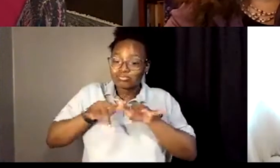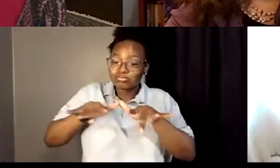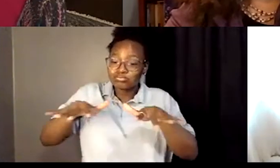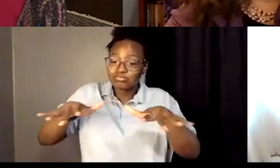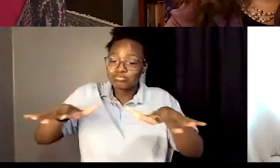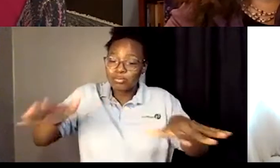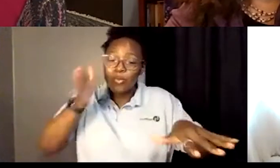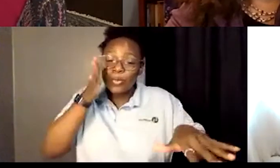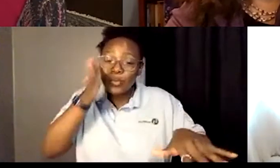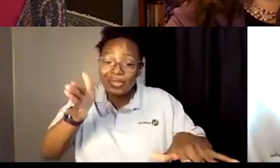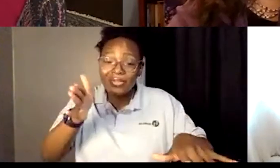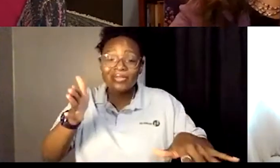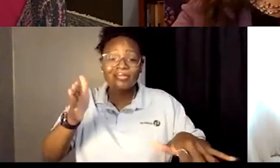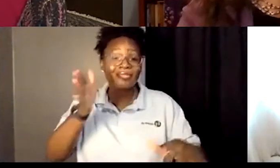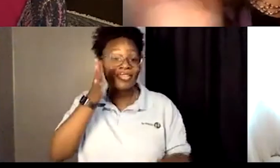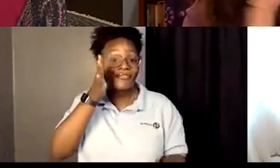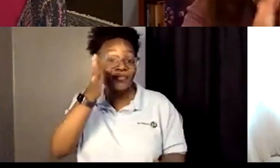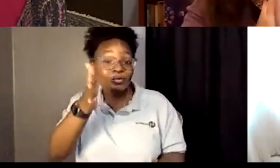on this journey with you.